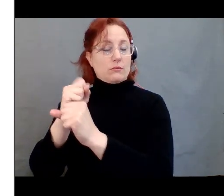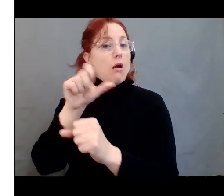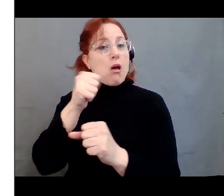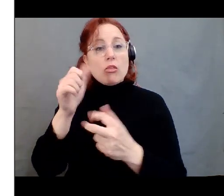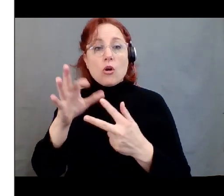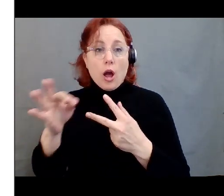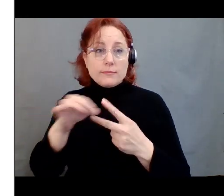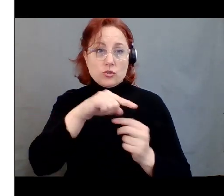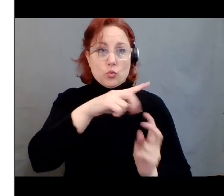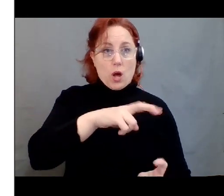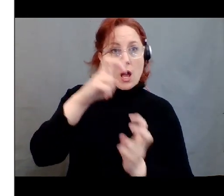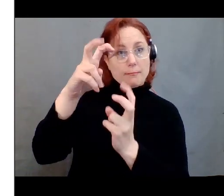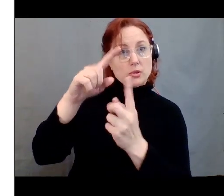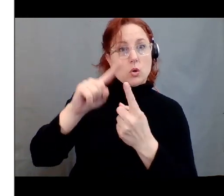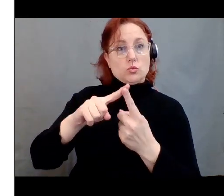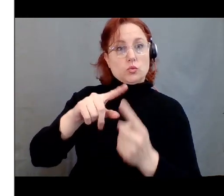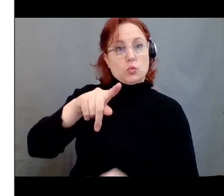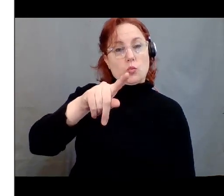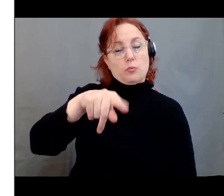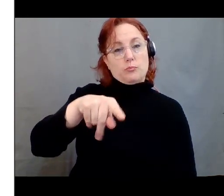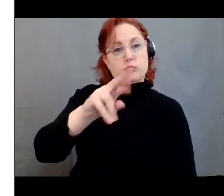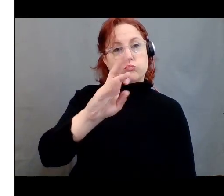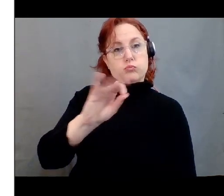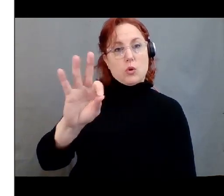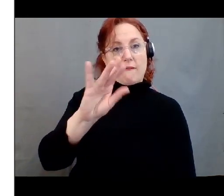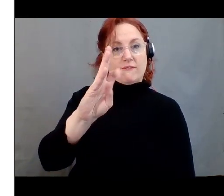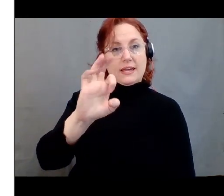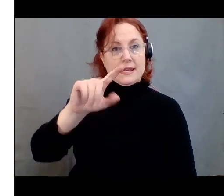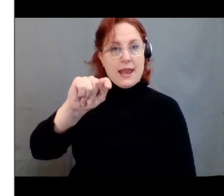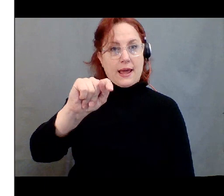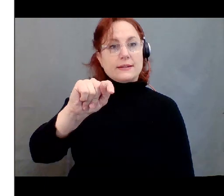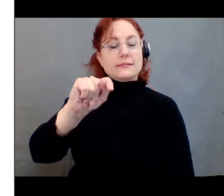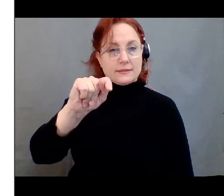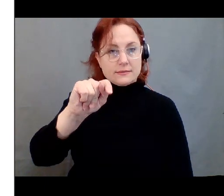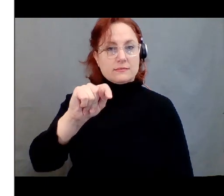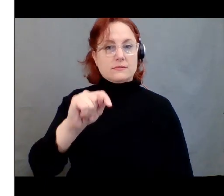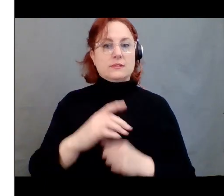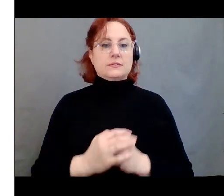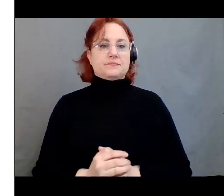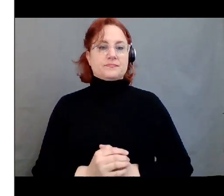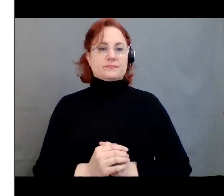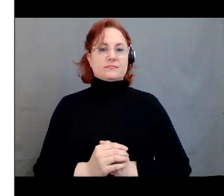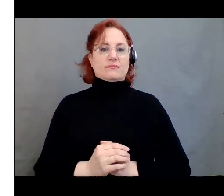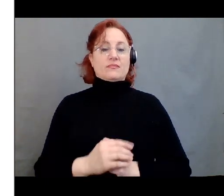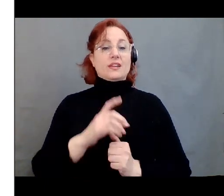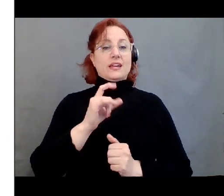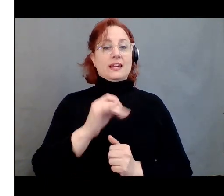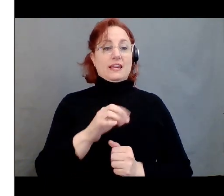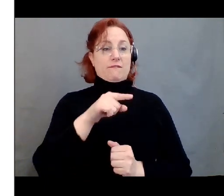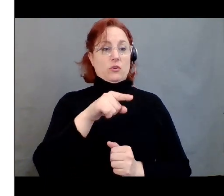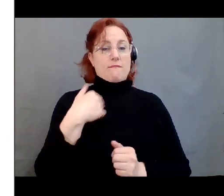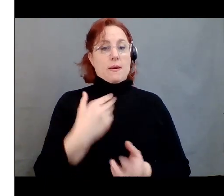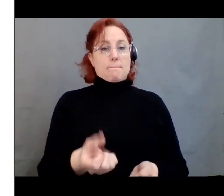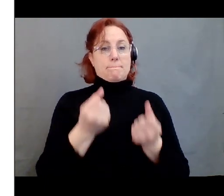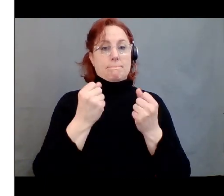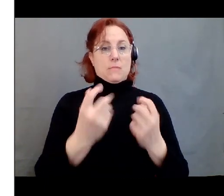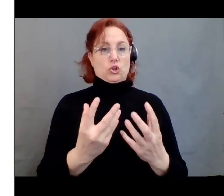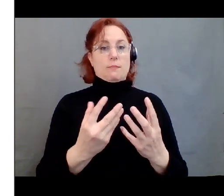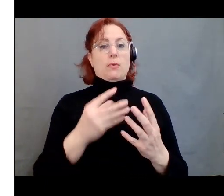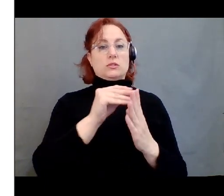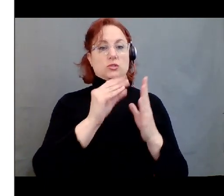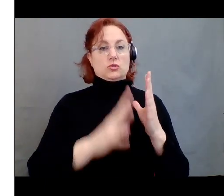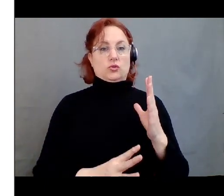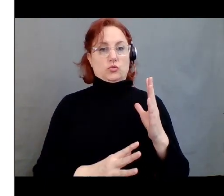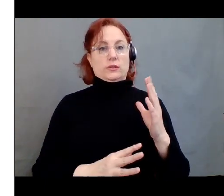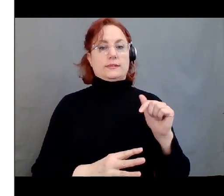use the same test for all ARC students enrolled in your class who need testing accommodations. If you use the same test for all students,